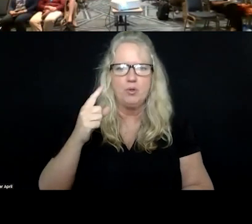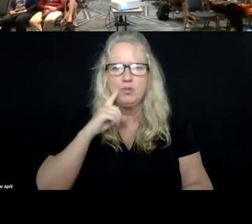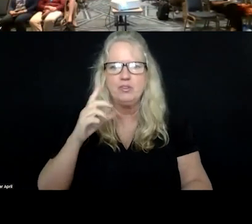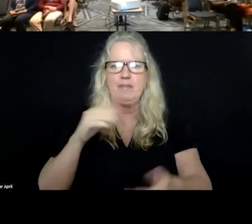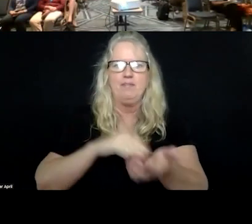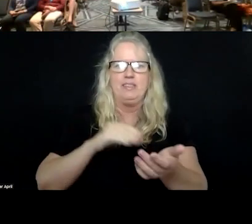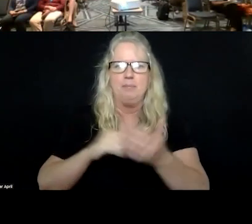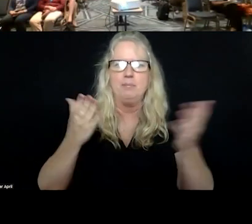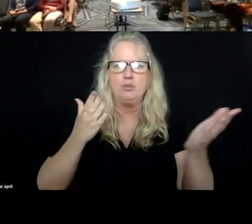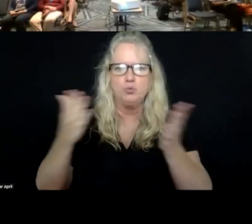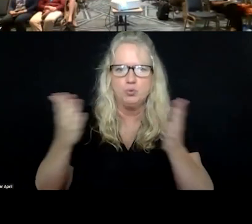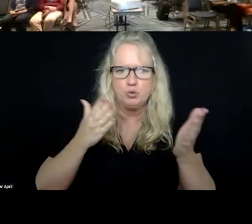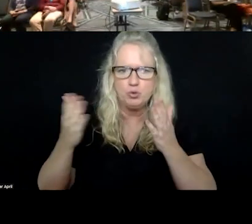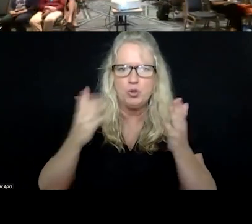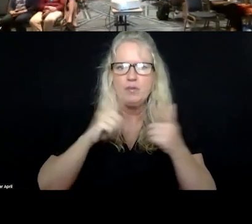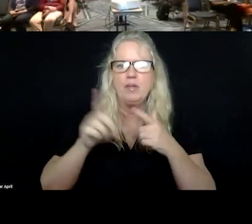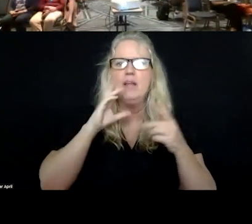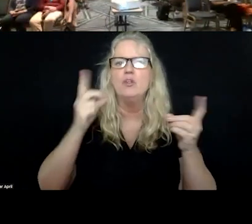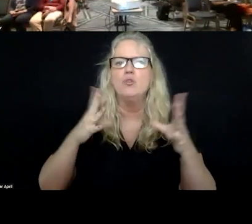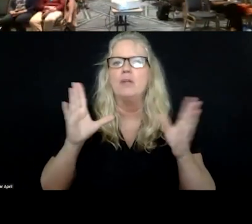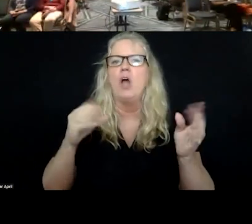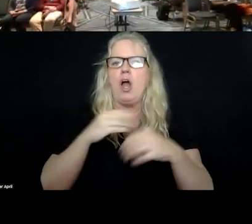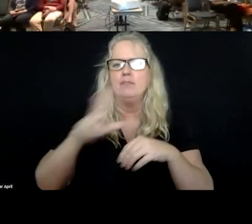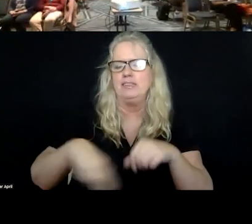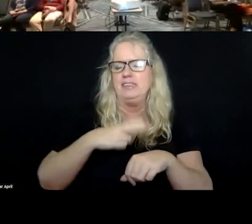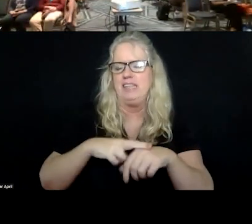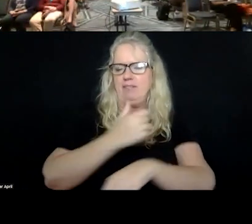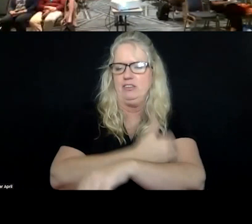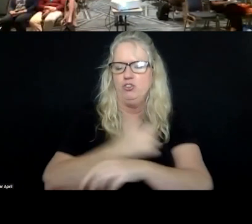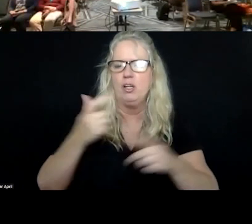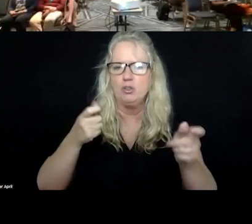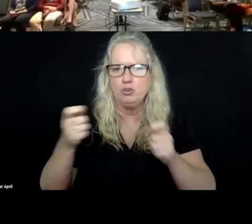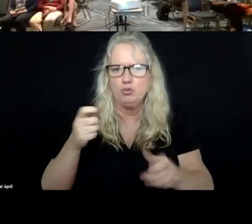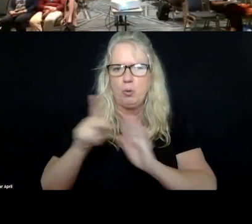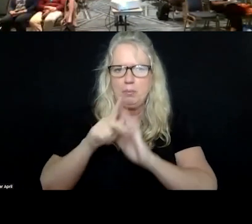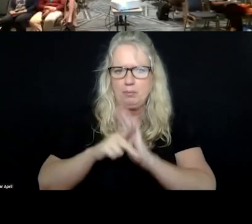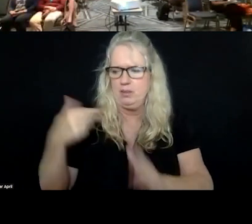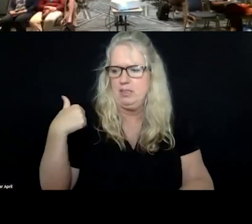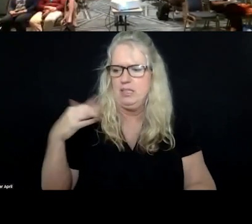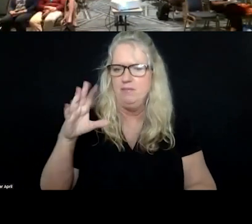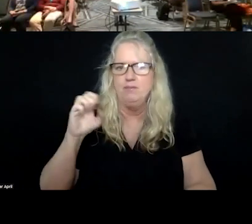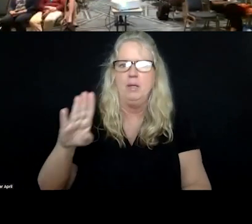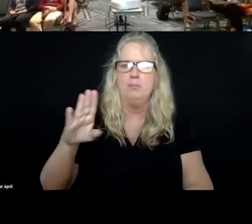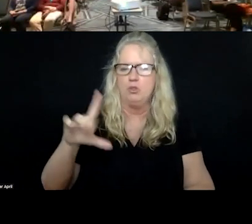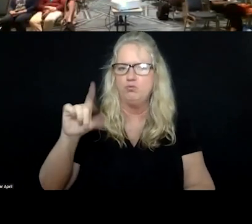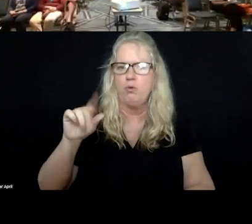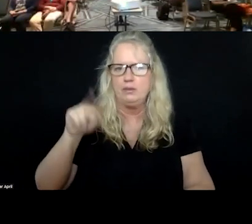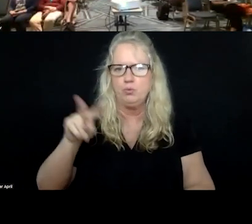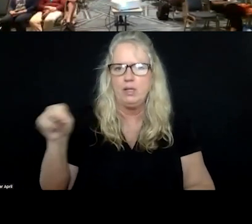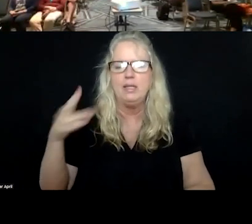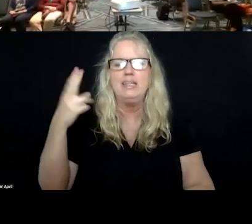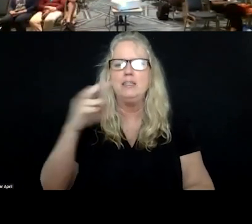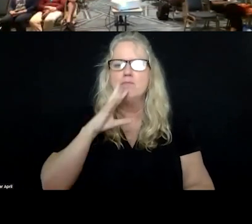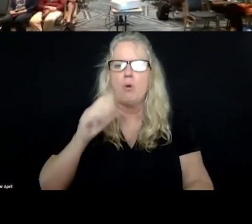to serve as director of the Office of National Drug Control Policy In February 2022, he spoke